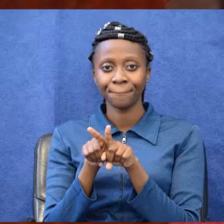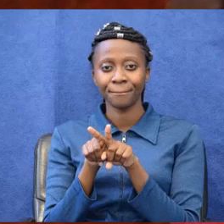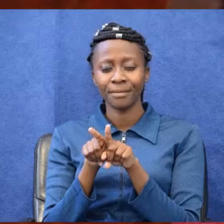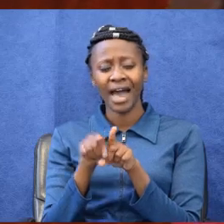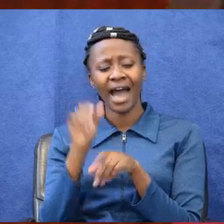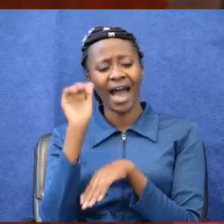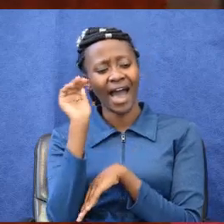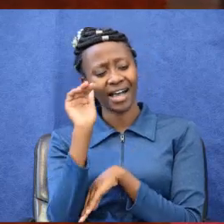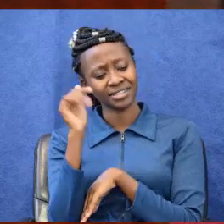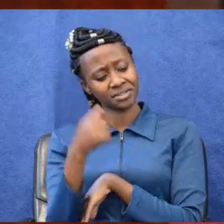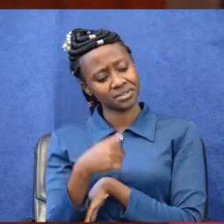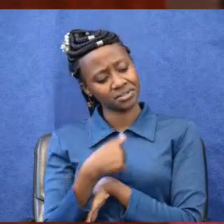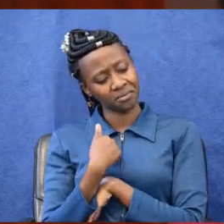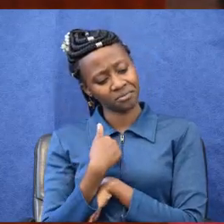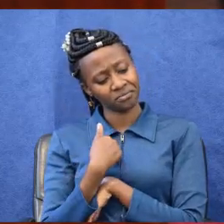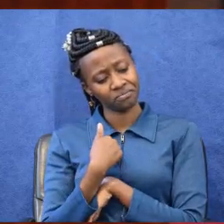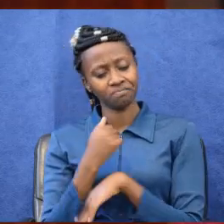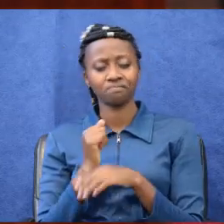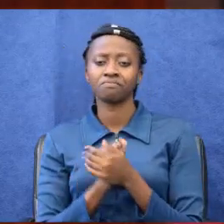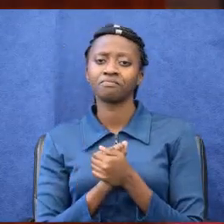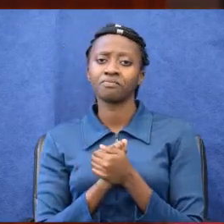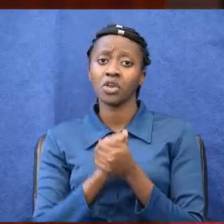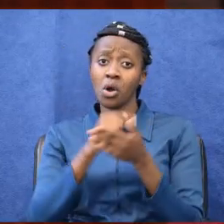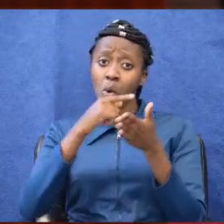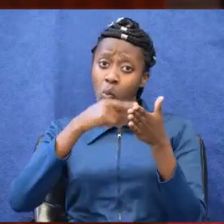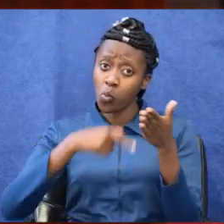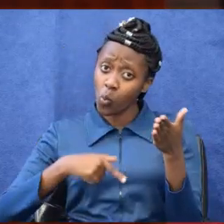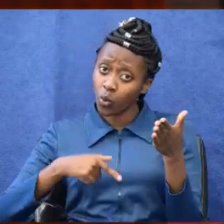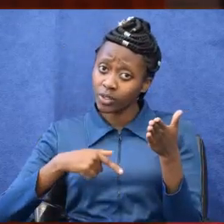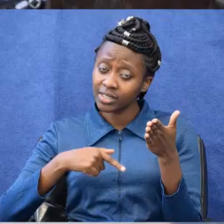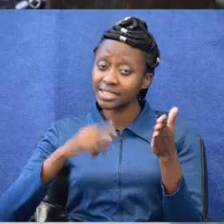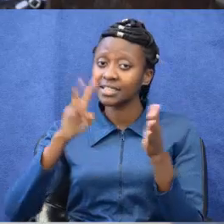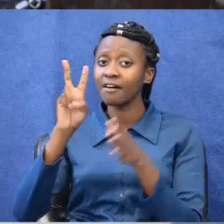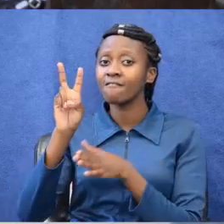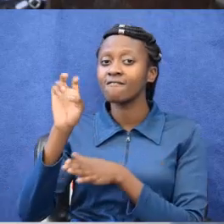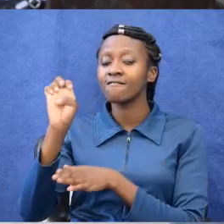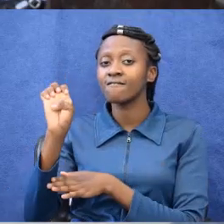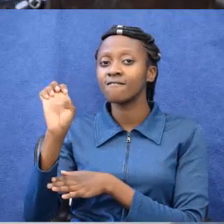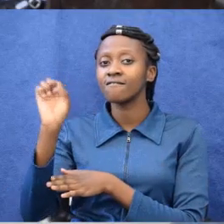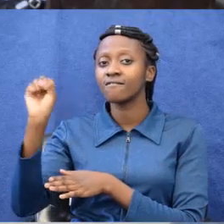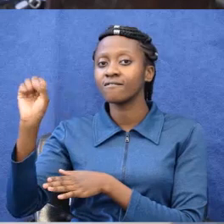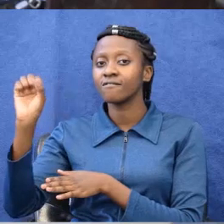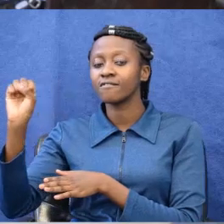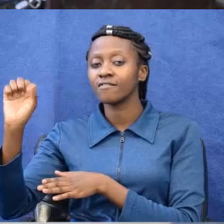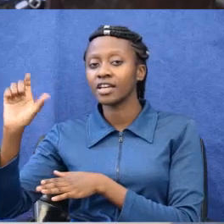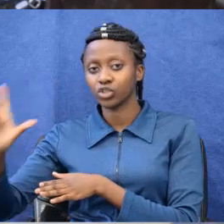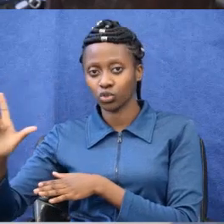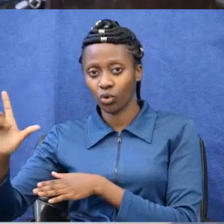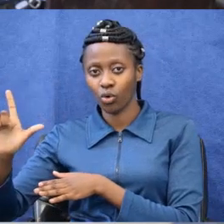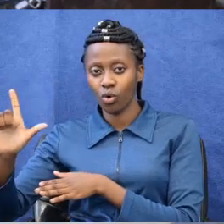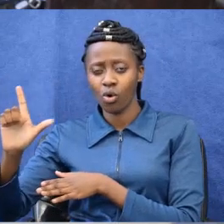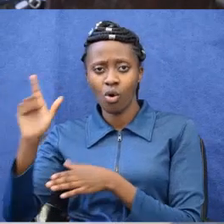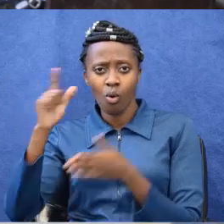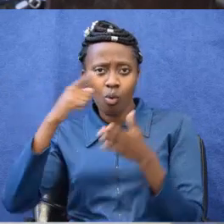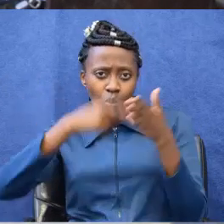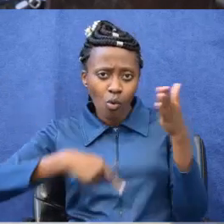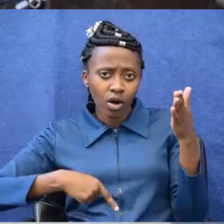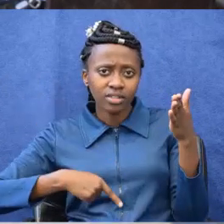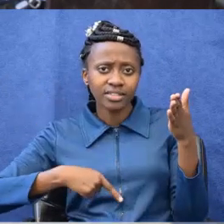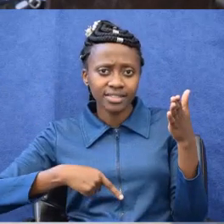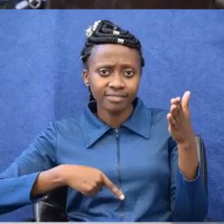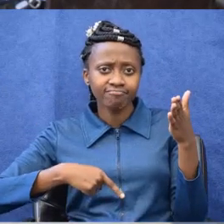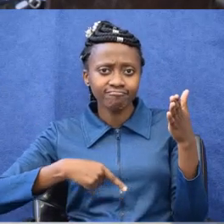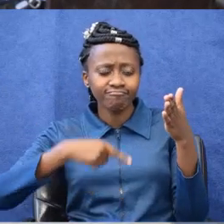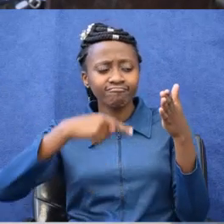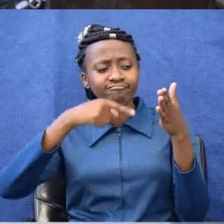asking myself, what is a vessel? If we think about a vessel, it has